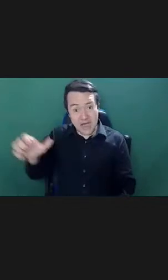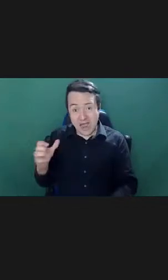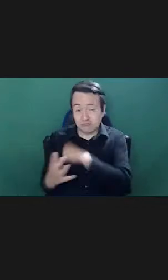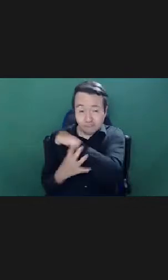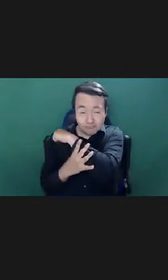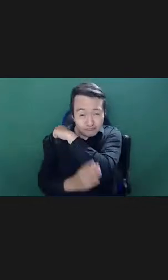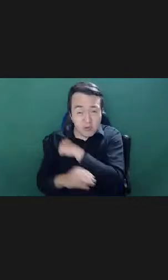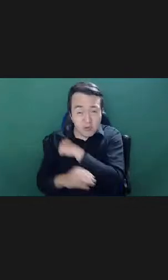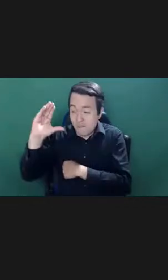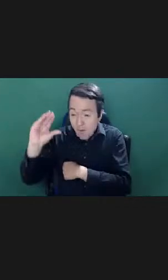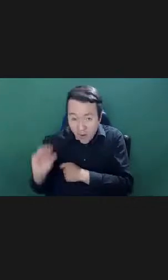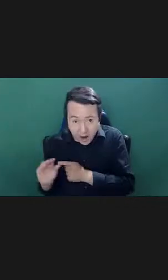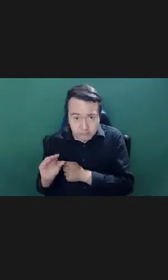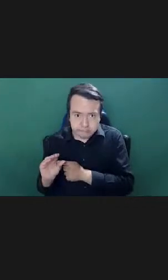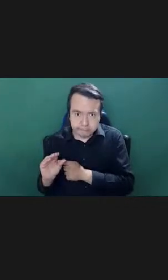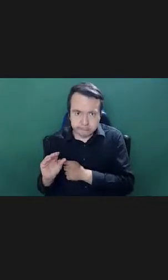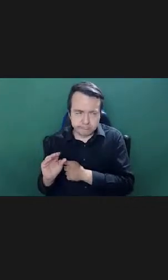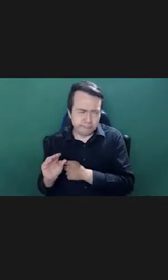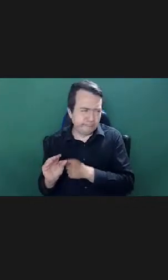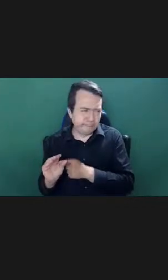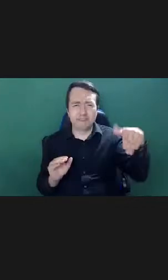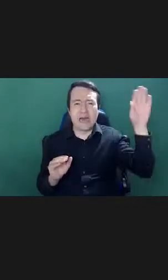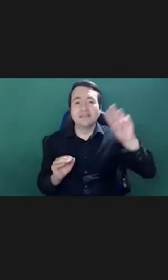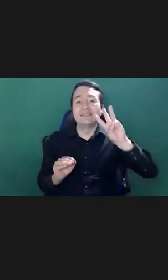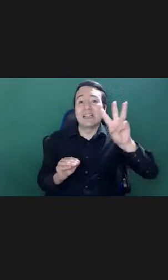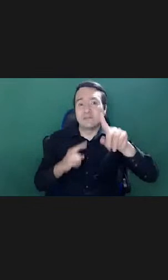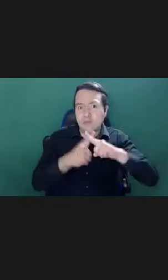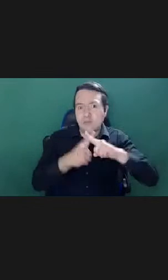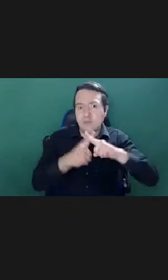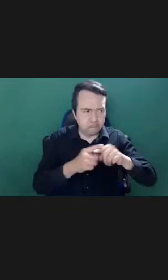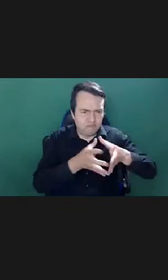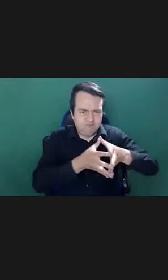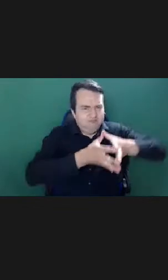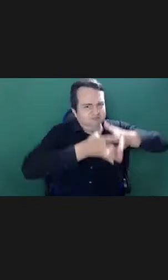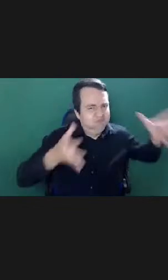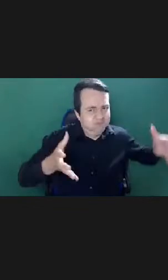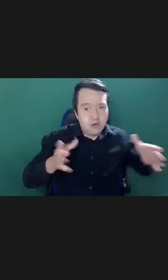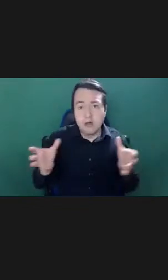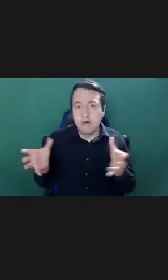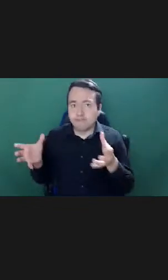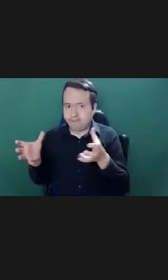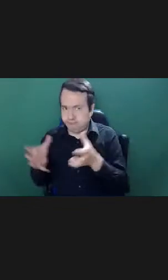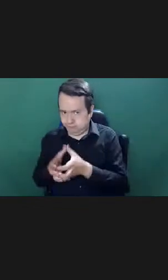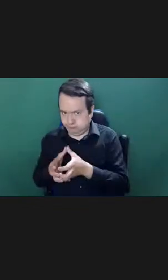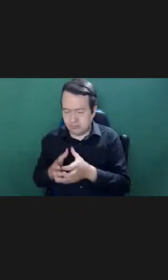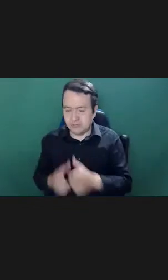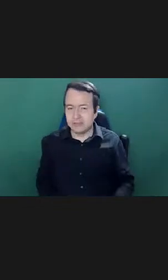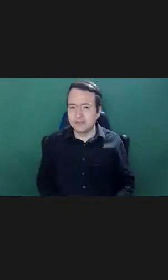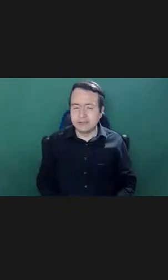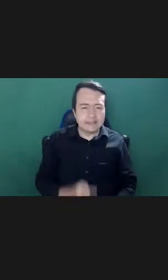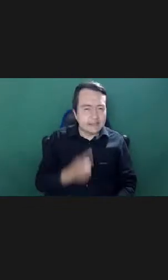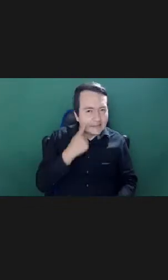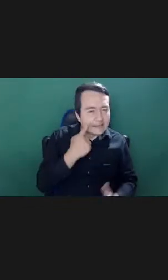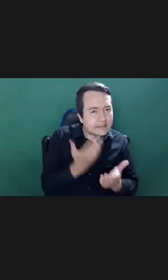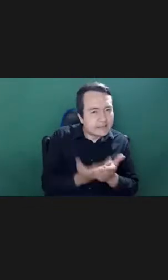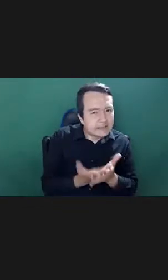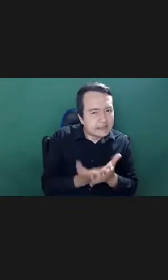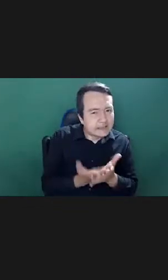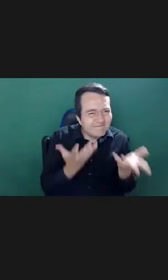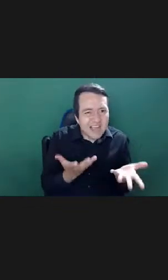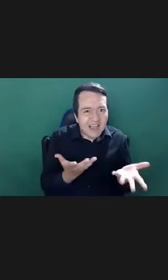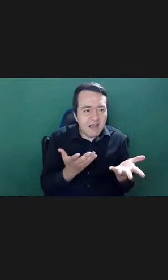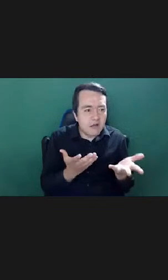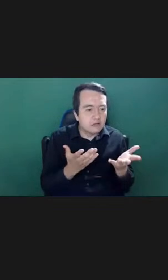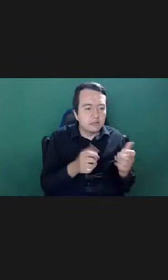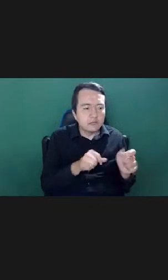is just for us to know that the likelihood of having effective coverage for a patient is influenced by whether